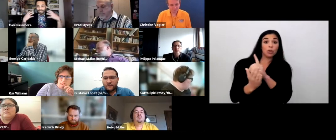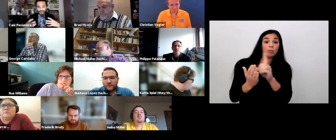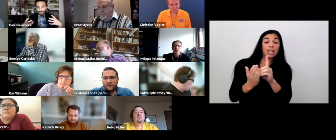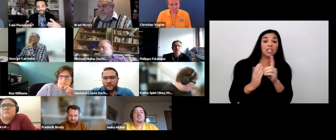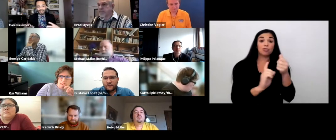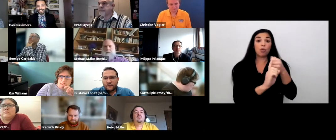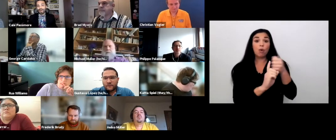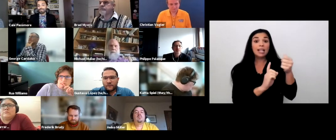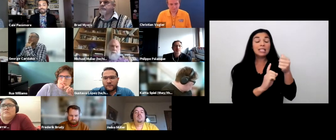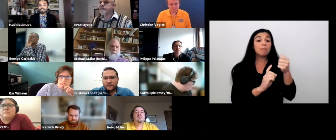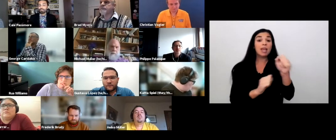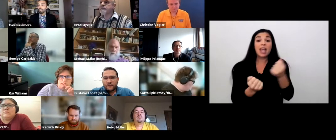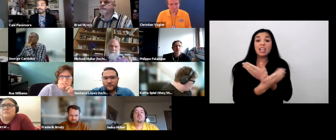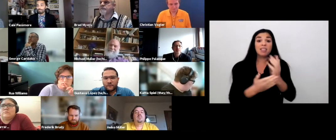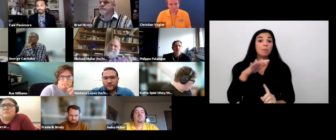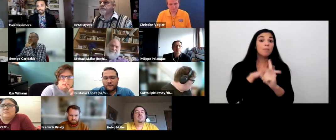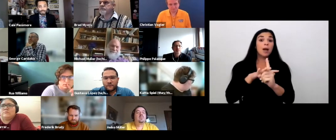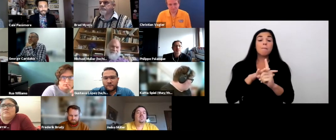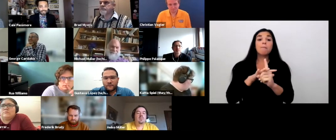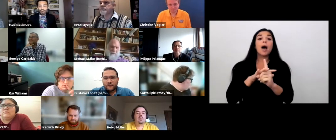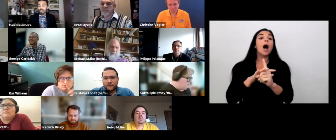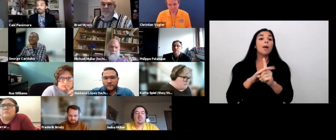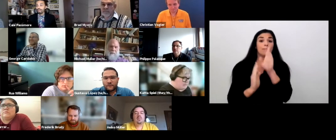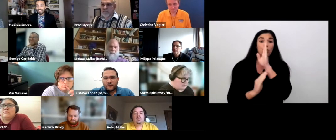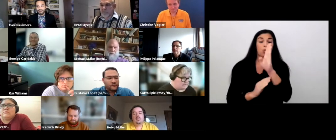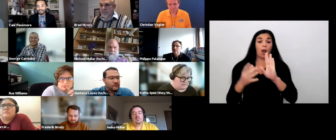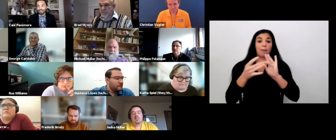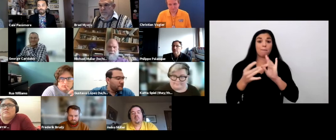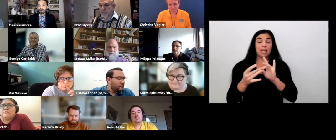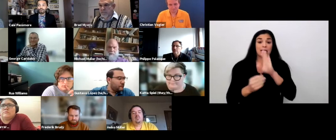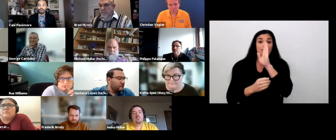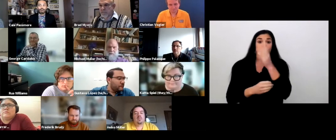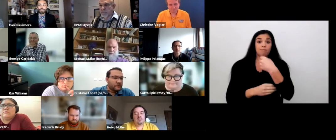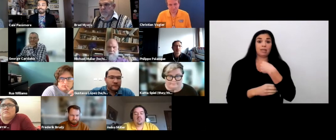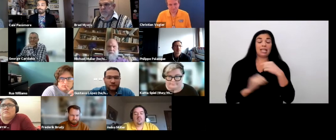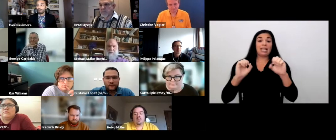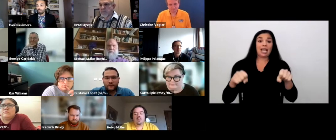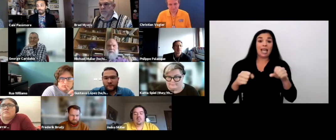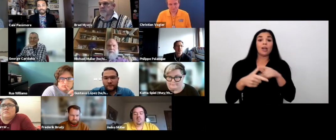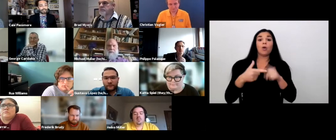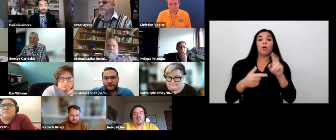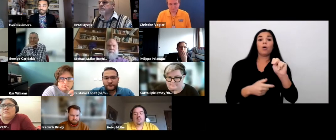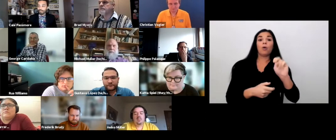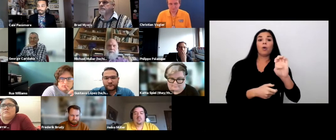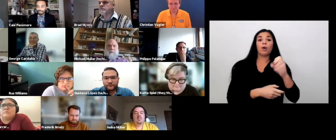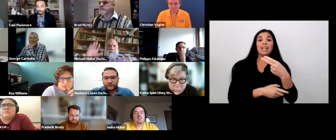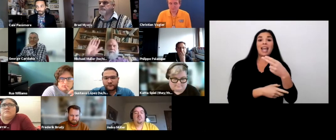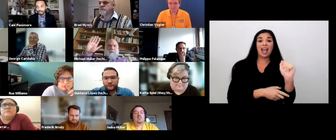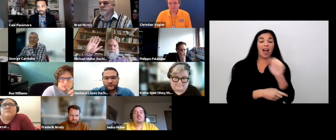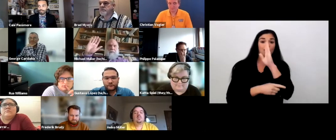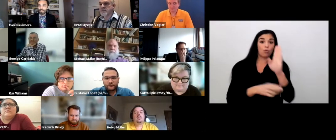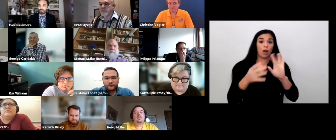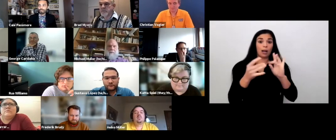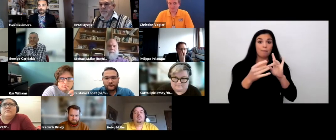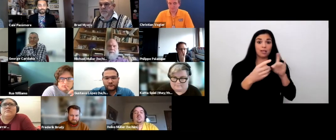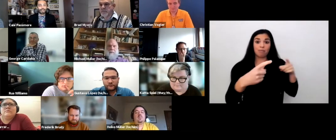or myself, you can directly message me or Neha, or I see Michael Mueller and Katja Spiel in the room